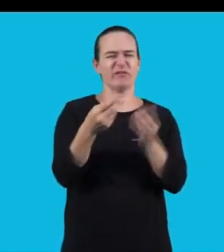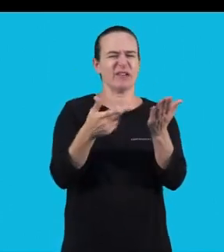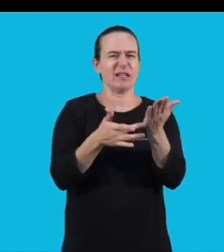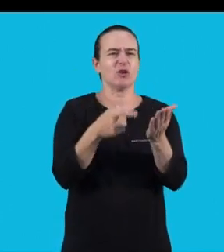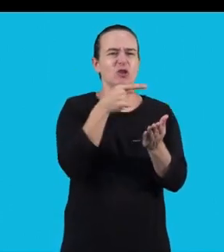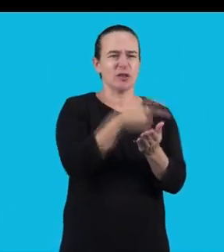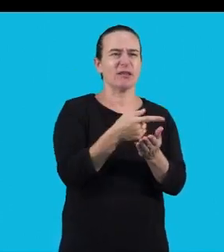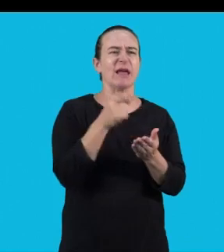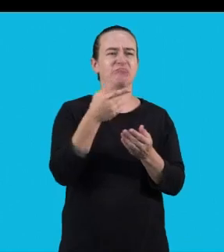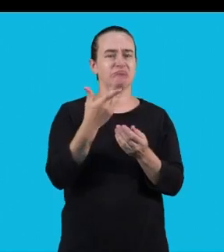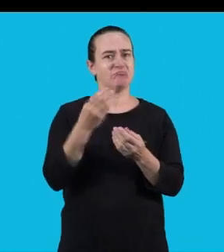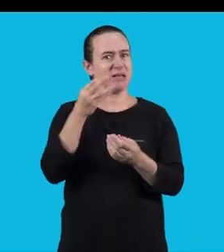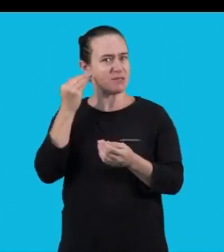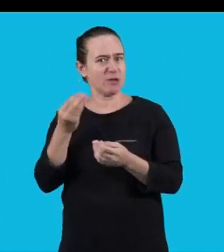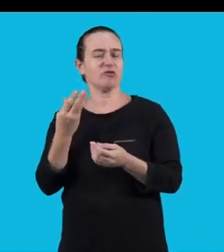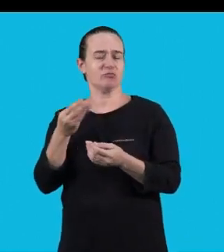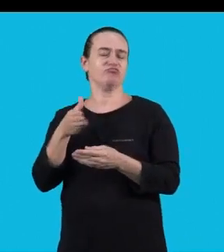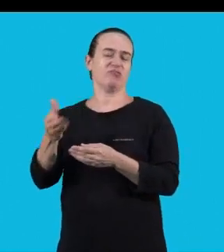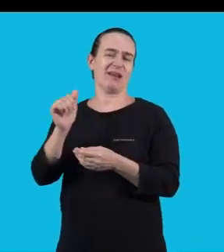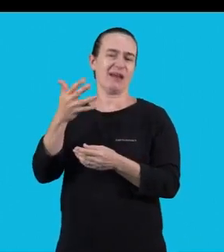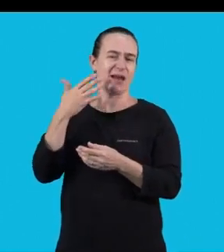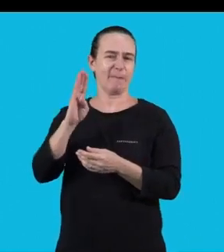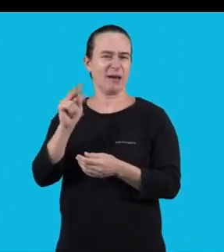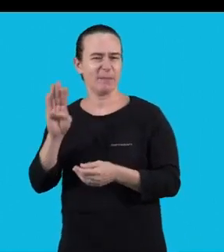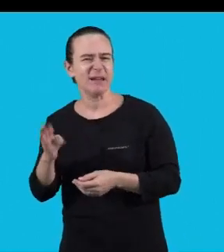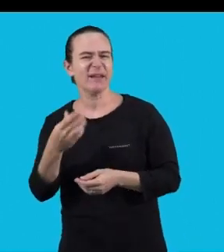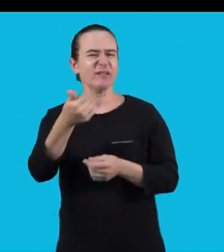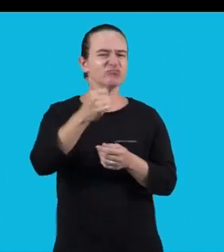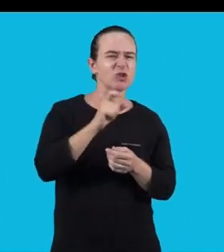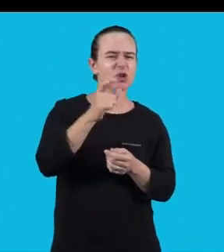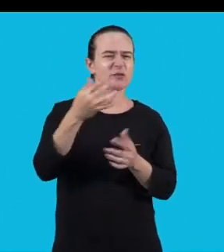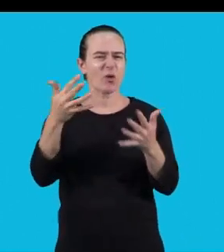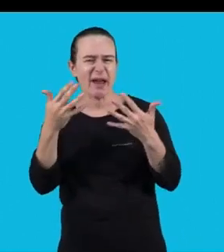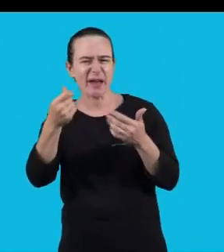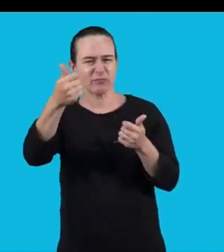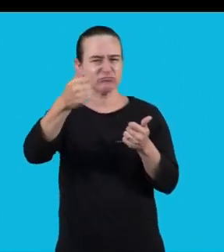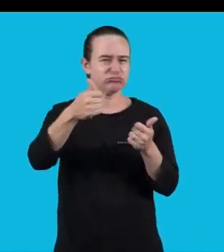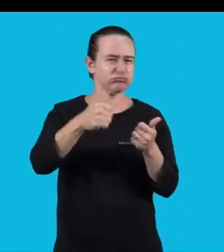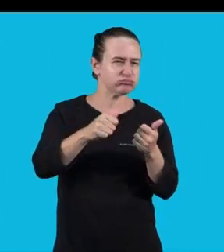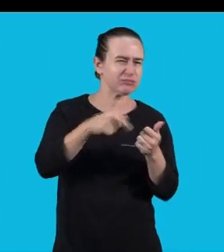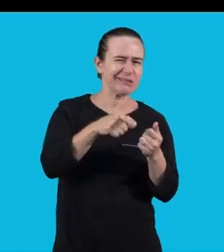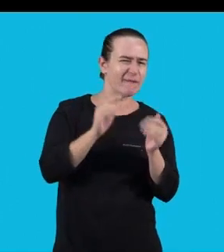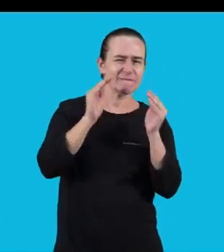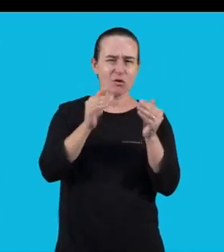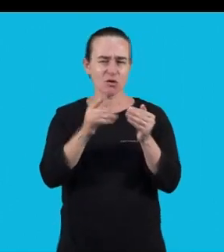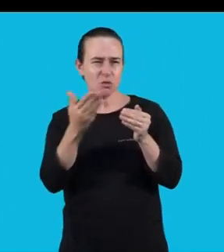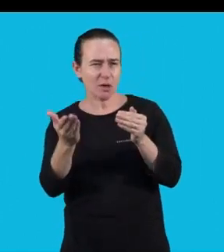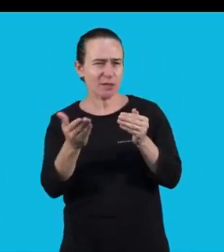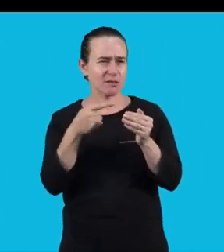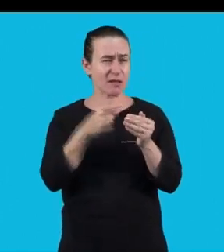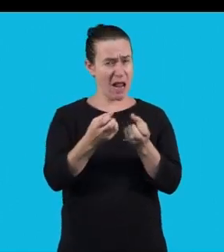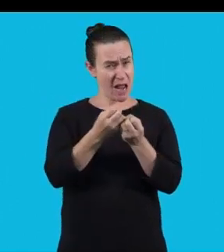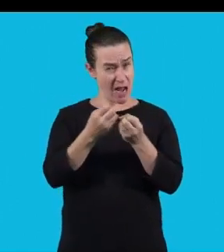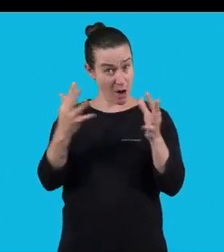an Airbnb. So then it's all about a video where they charge you for air. And then the focus shifts to